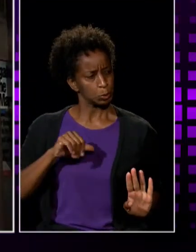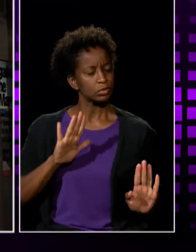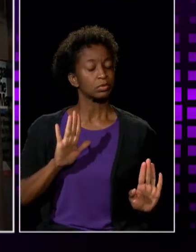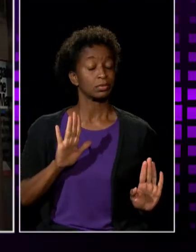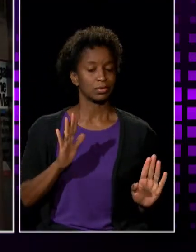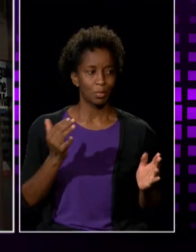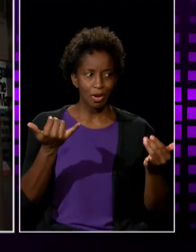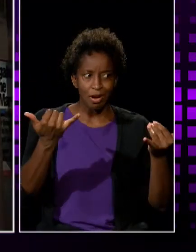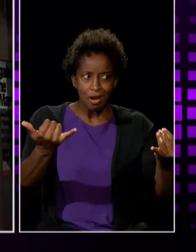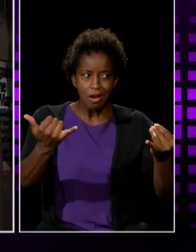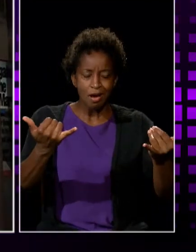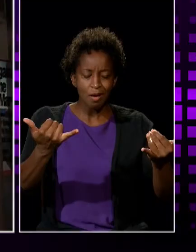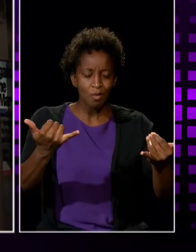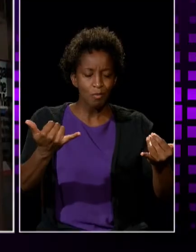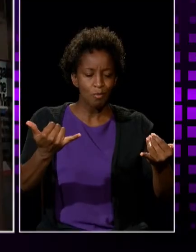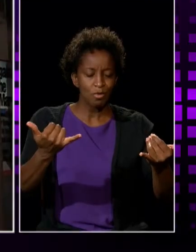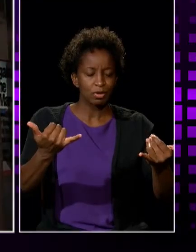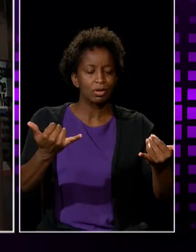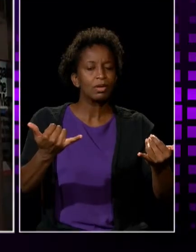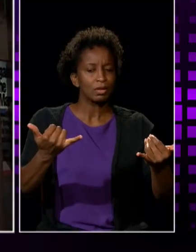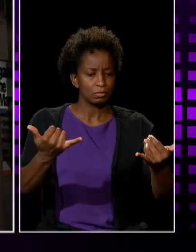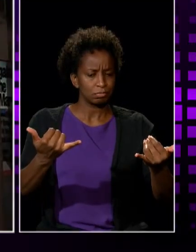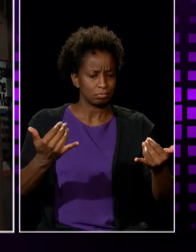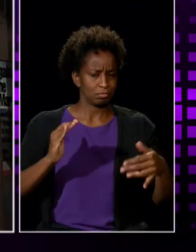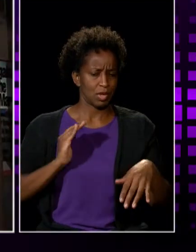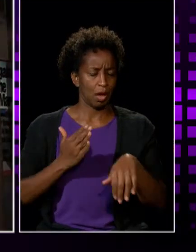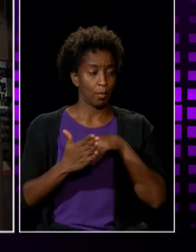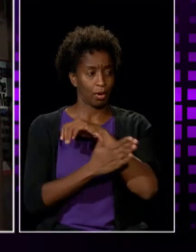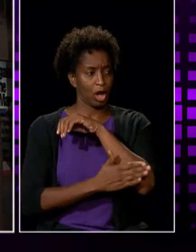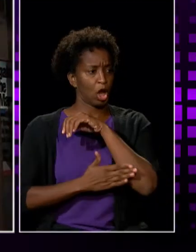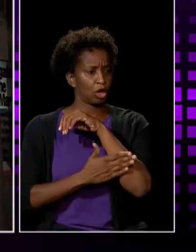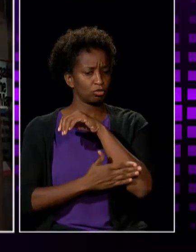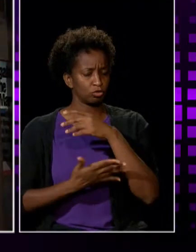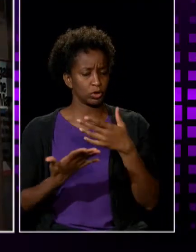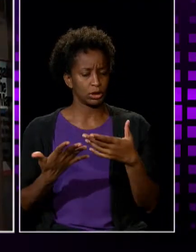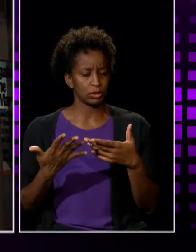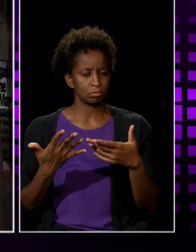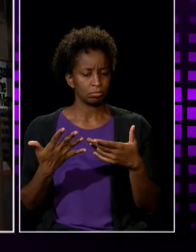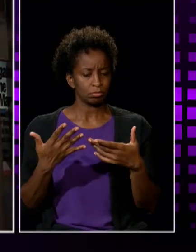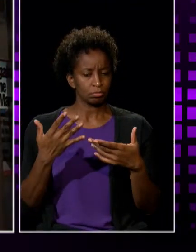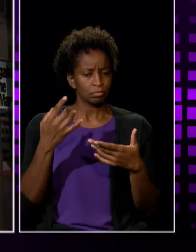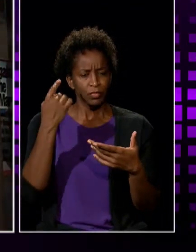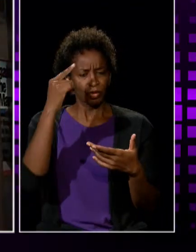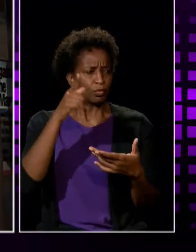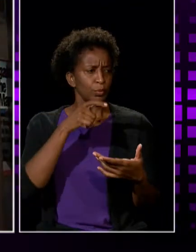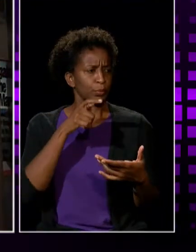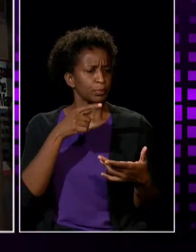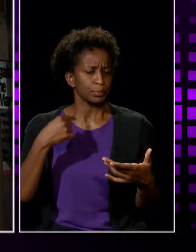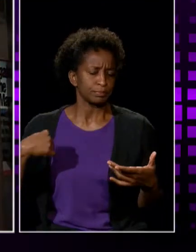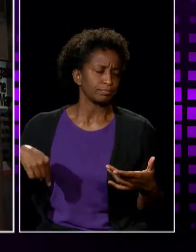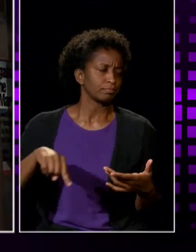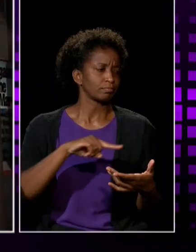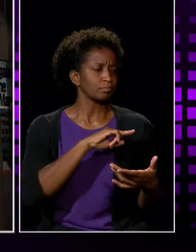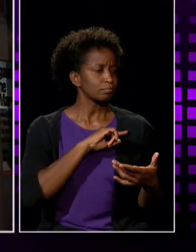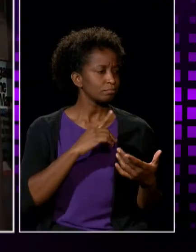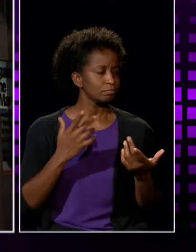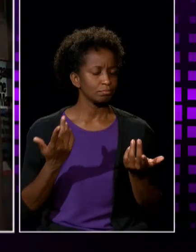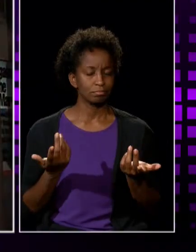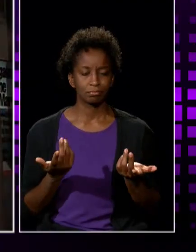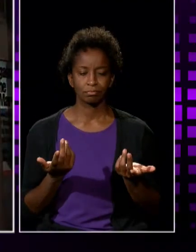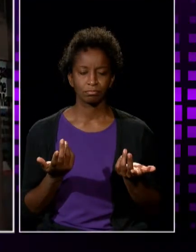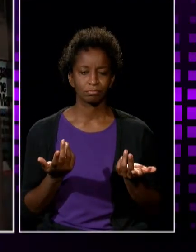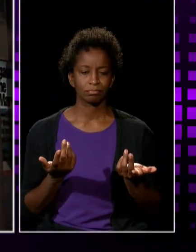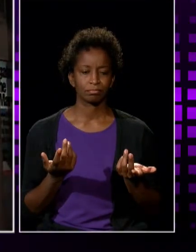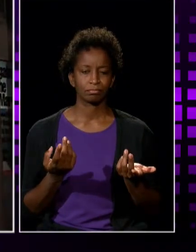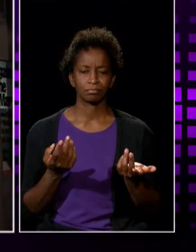fact that the country belongs to all of us and that it represents at every single level, as Okera said, what it means to